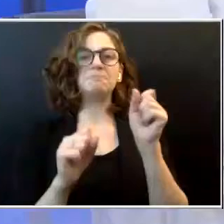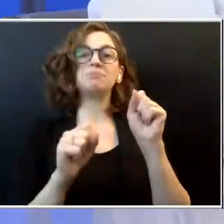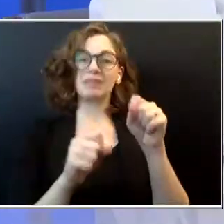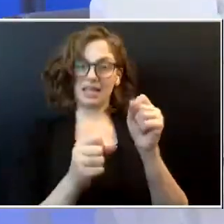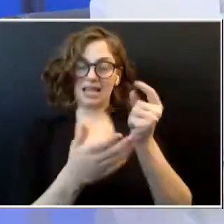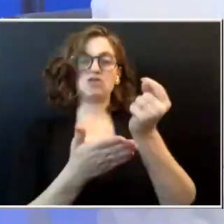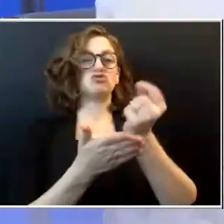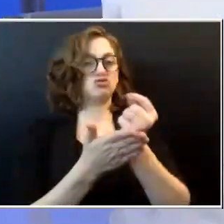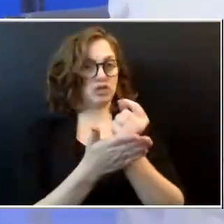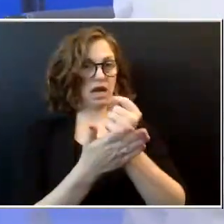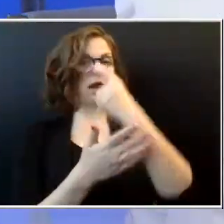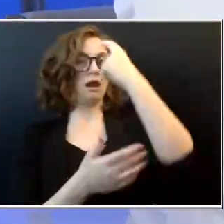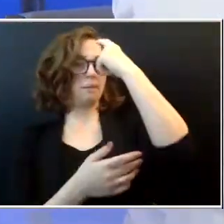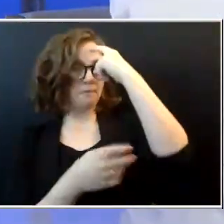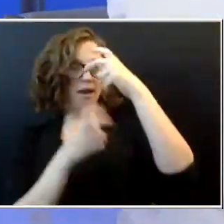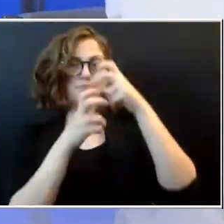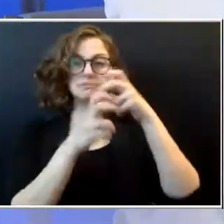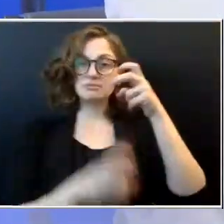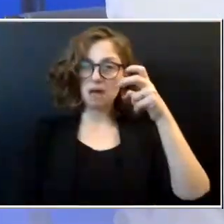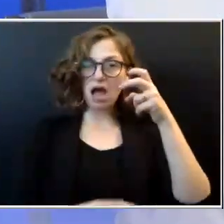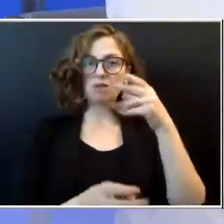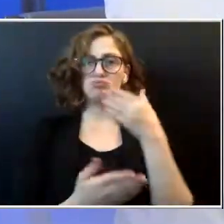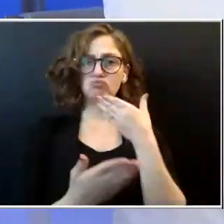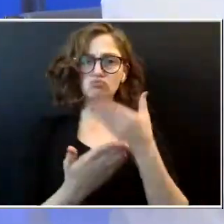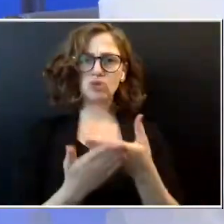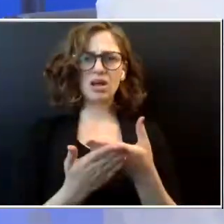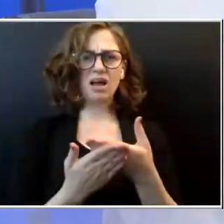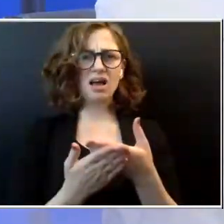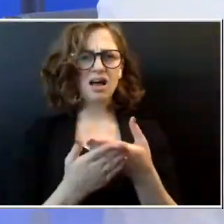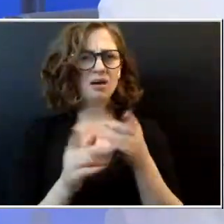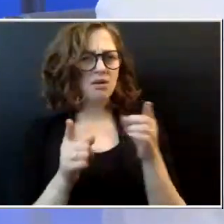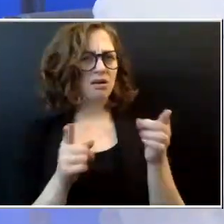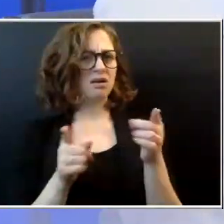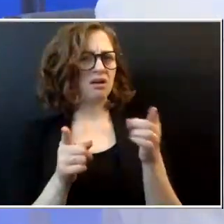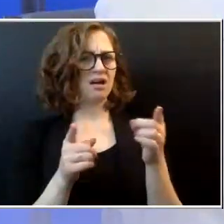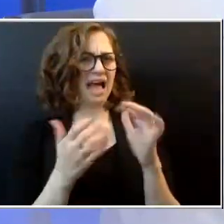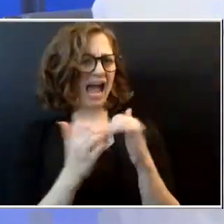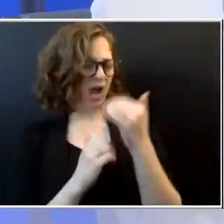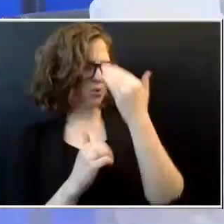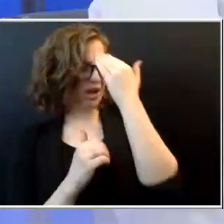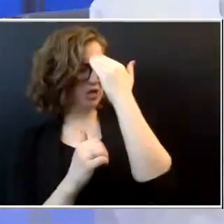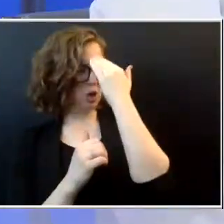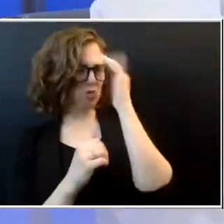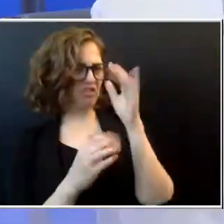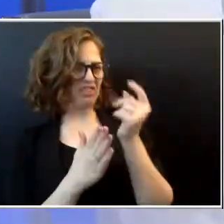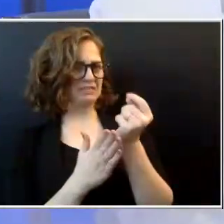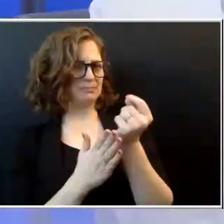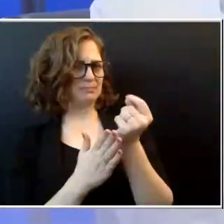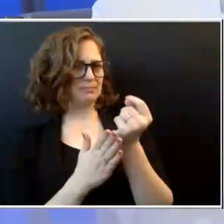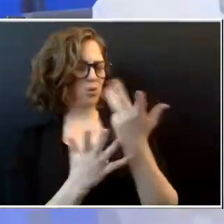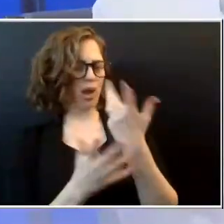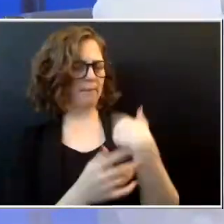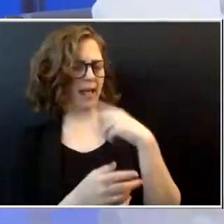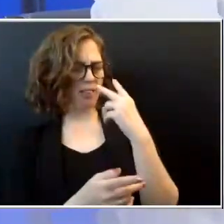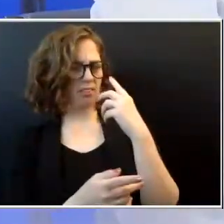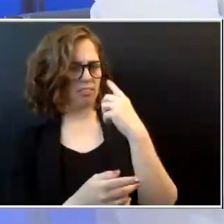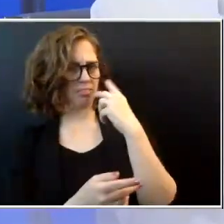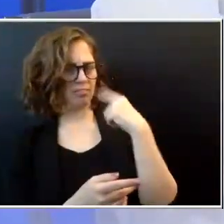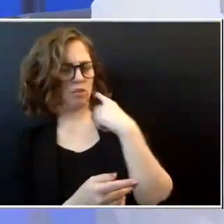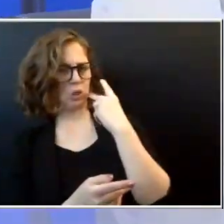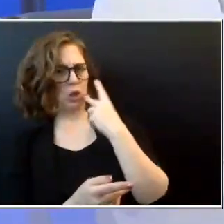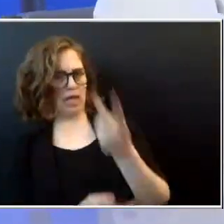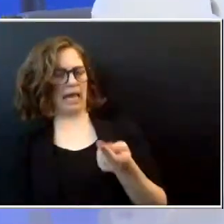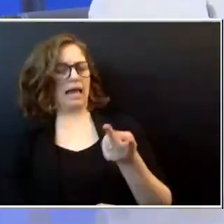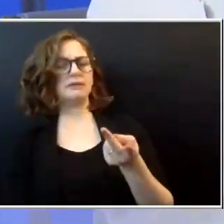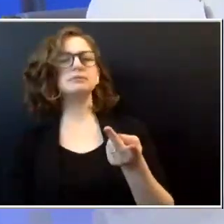to a very good degree. But tell us what we're looking at. How do I know that it's been treated? What am I supposed to see? No, great question. So what's here in